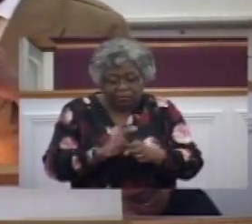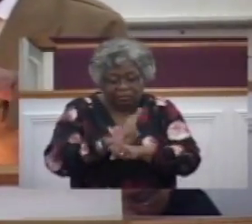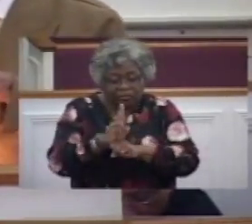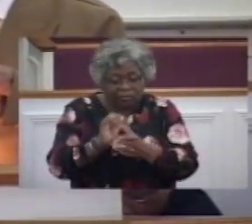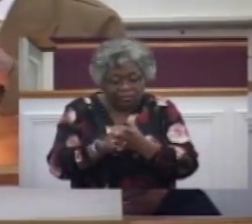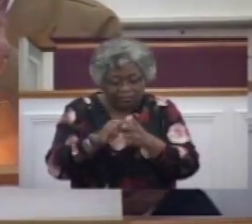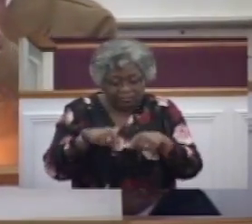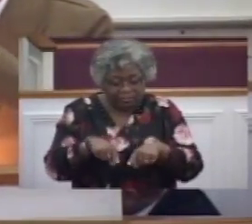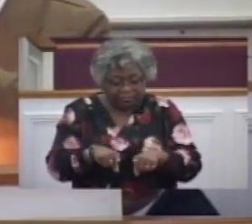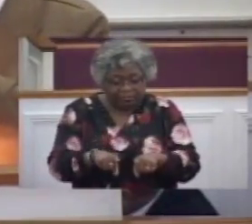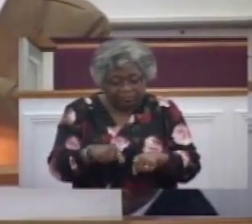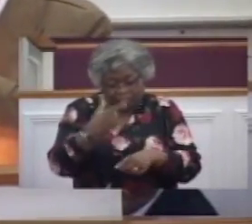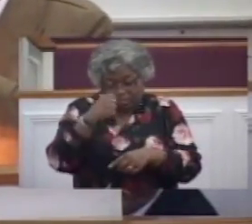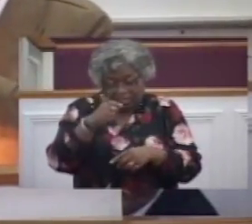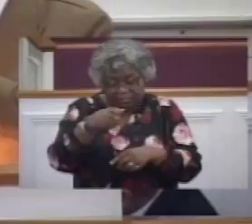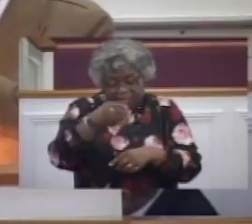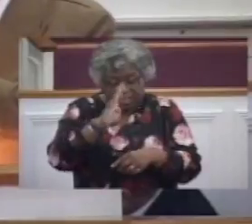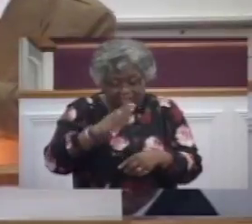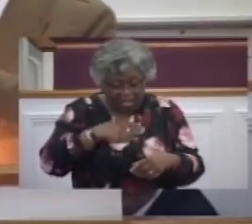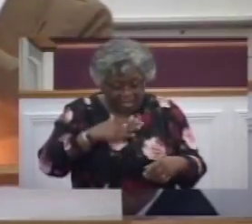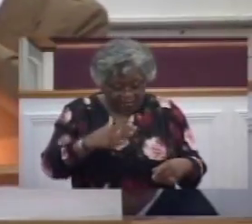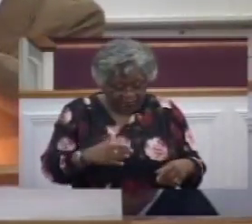because God physically